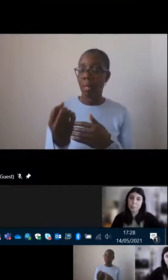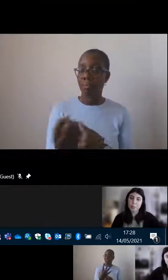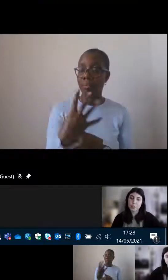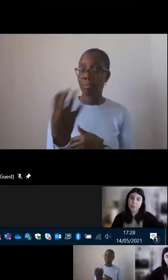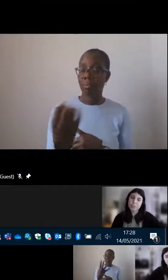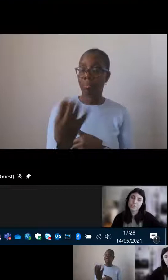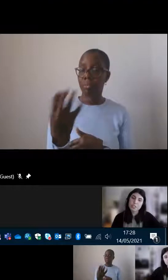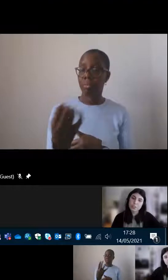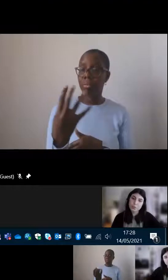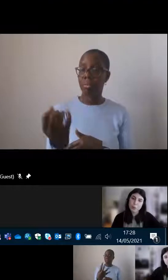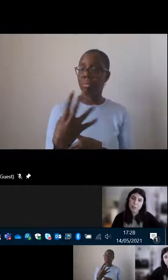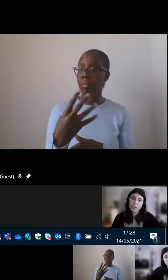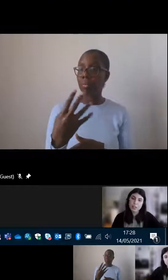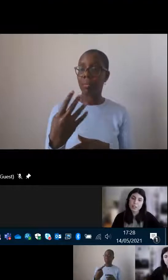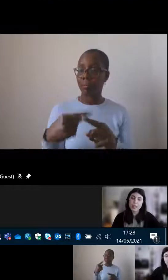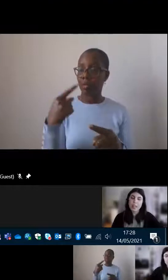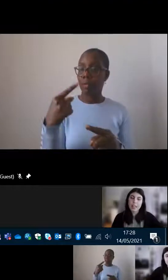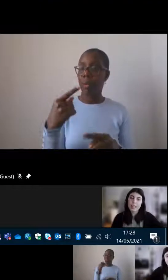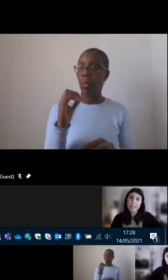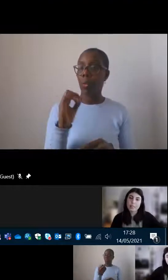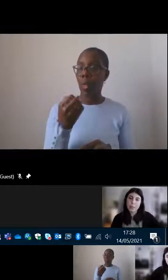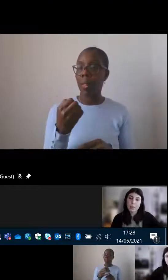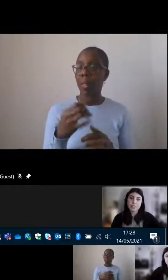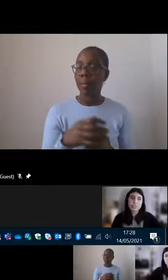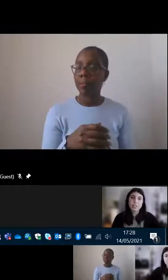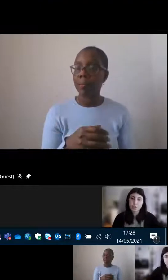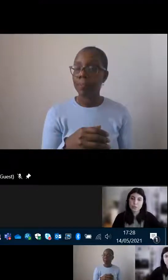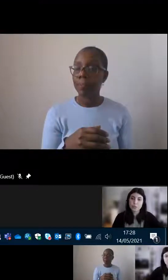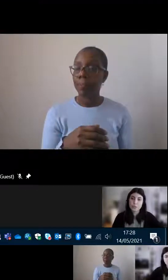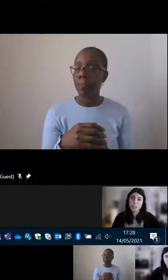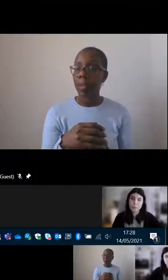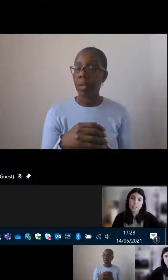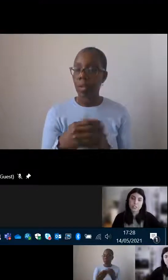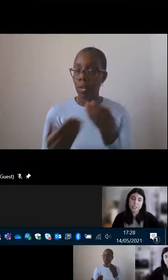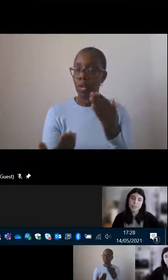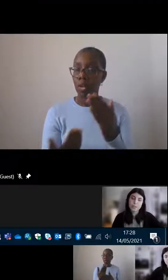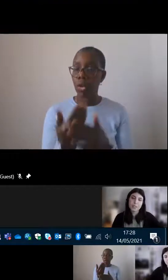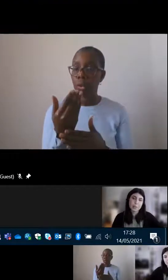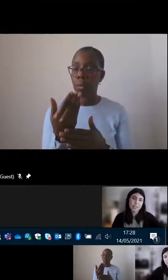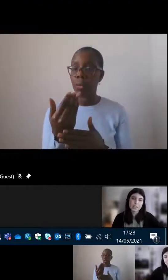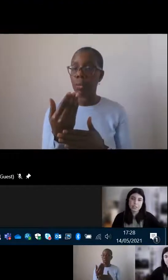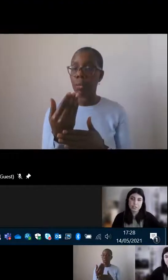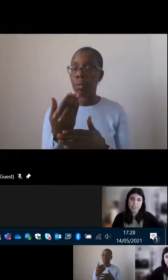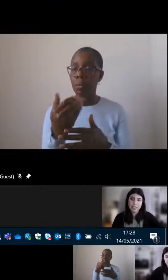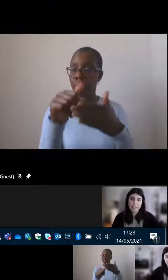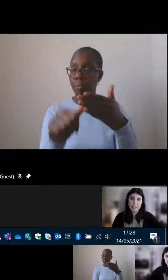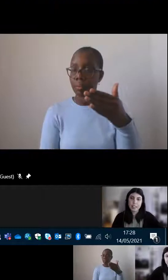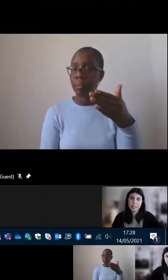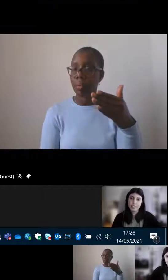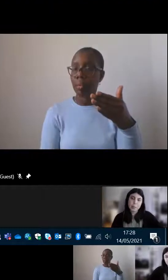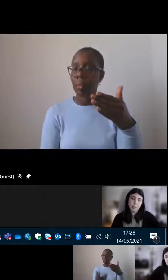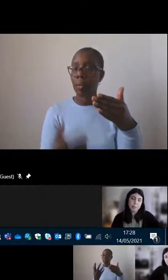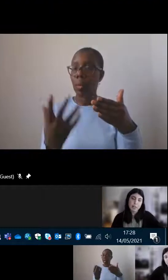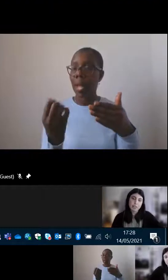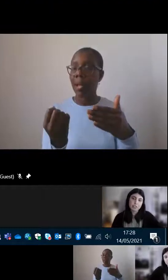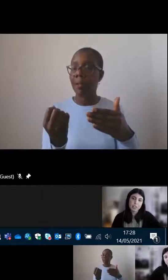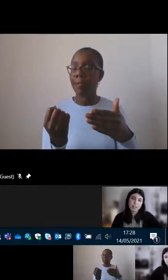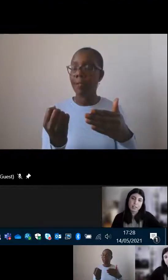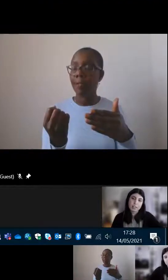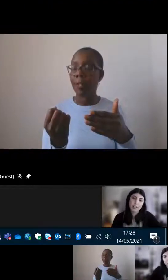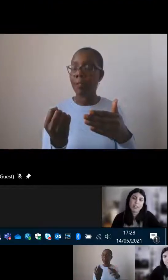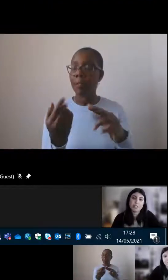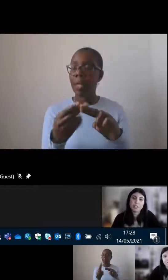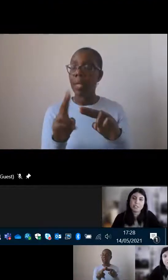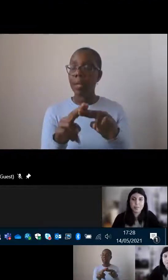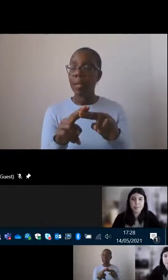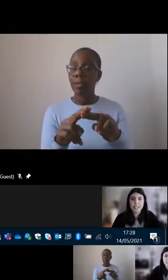a new series of webinars, and the information can also be emailed to you if you would like to join that. If you email